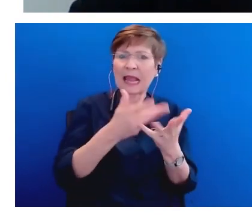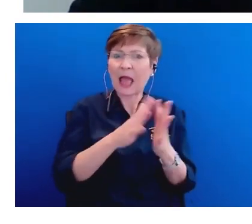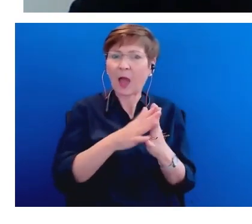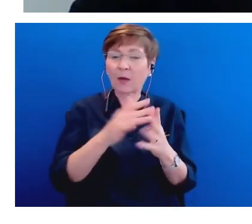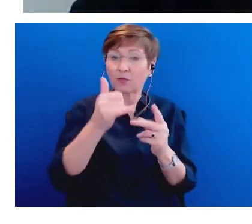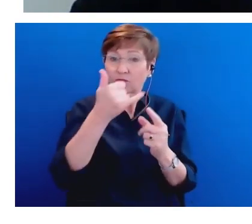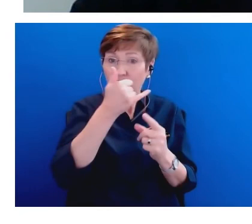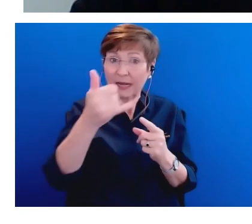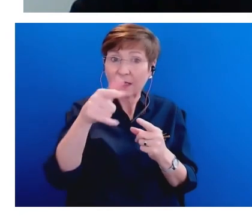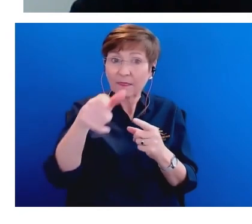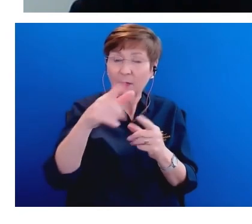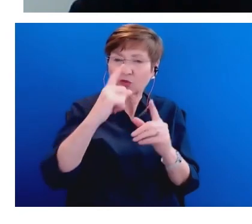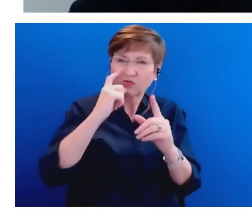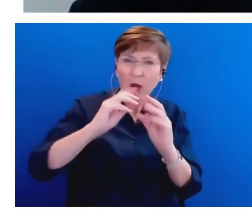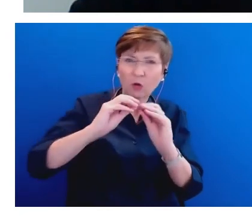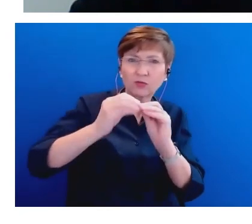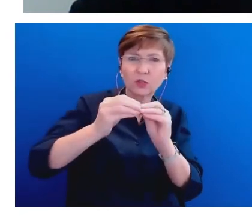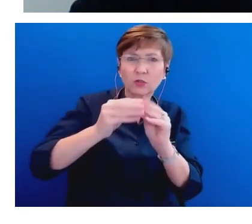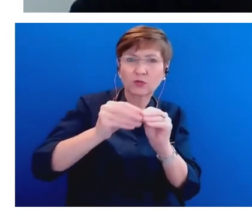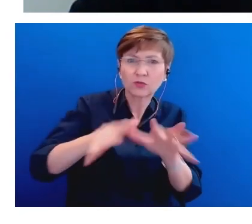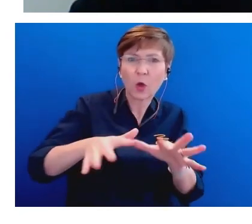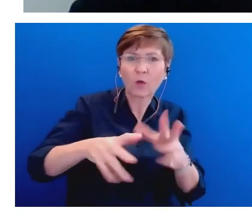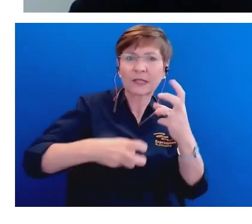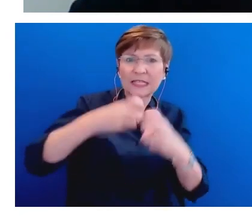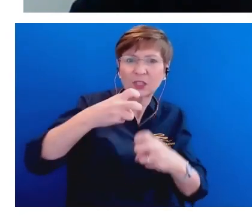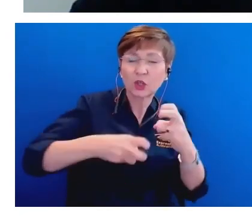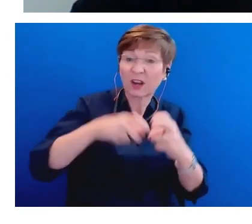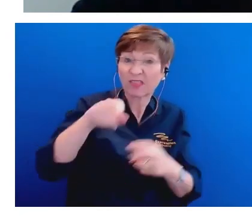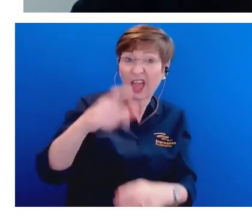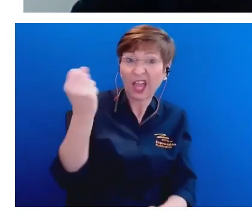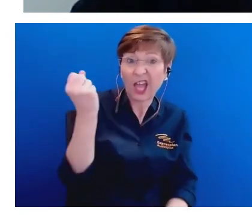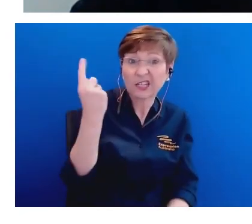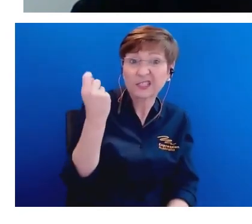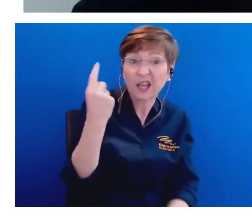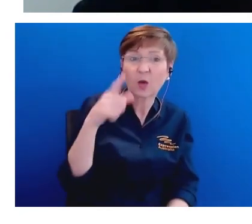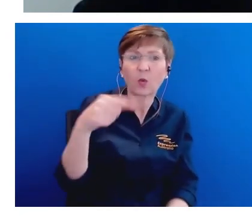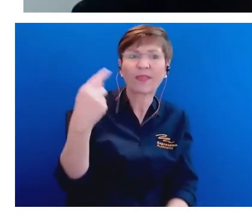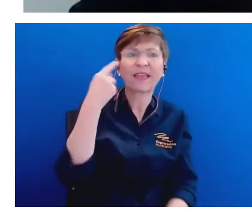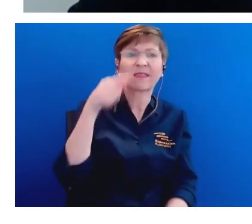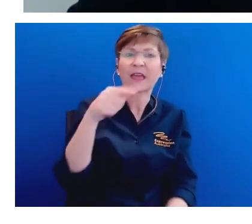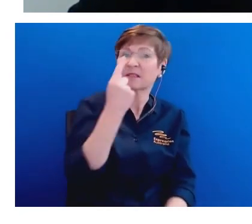in this, or at least have an understanding of this being a possibility?